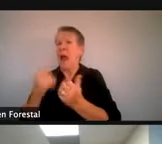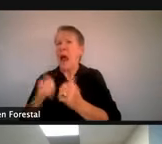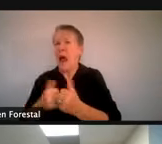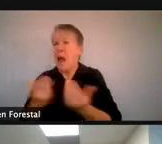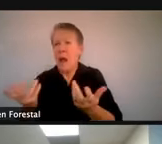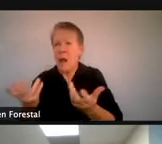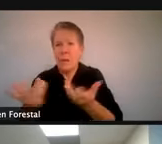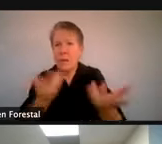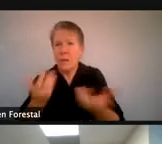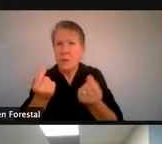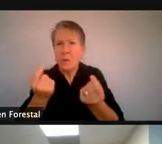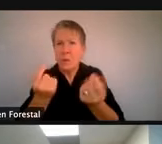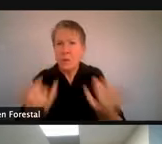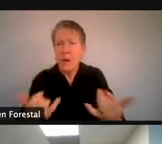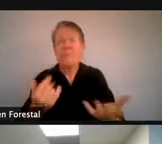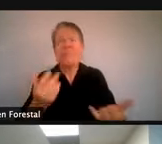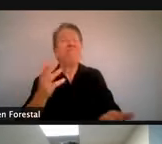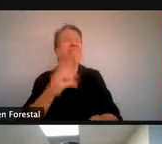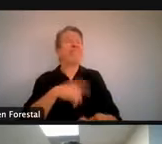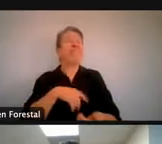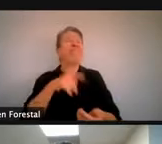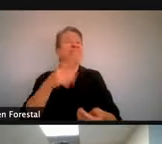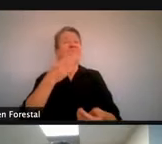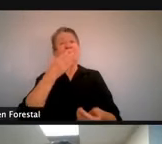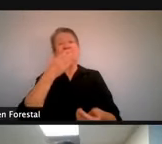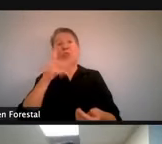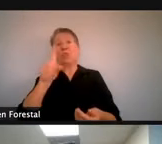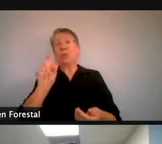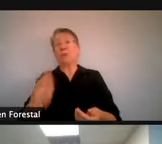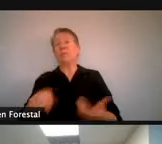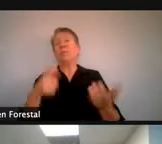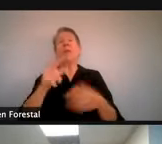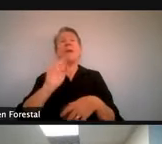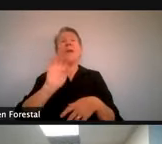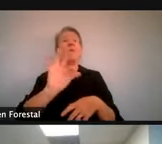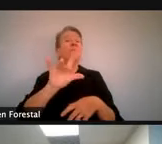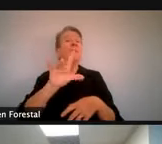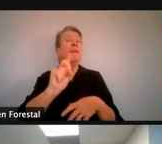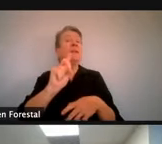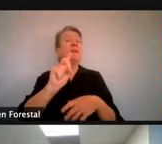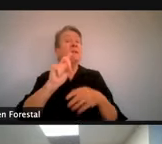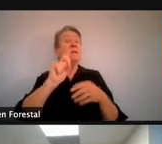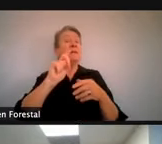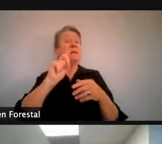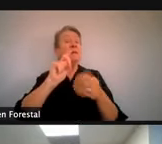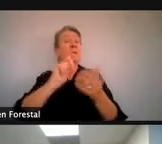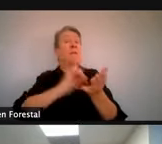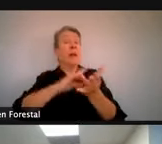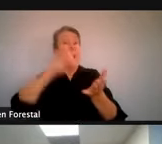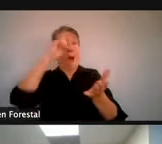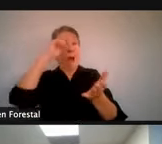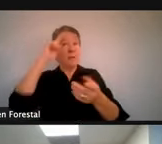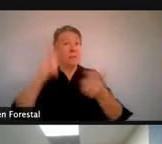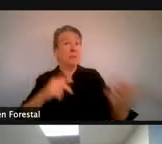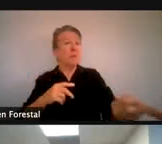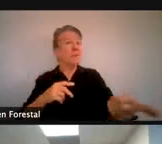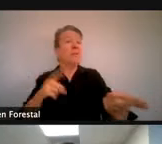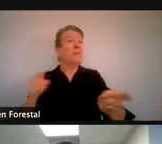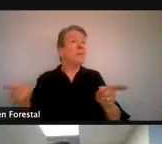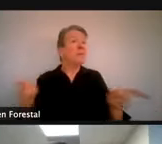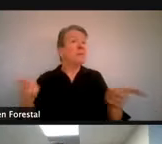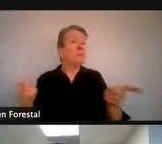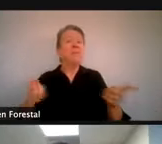all good questions. On field medical stations, unless Pat or Judy disagree with me, those still are mothballed. We